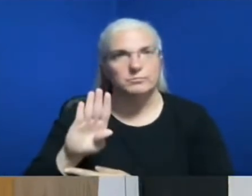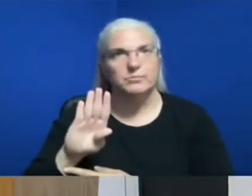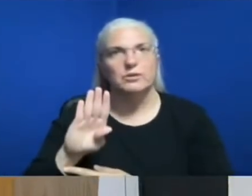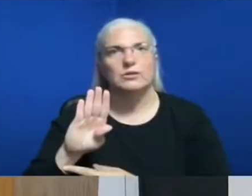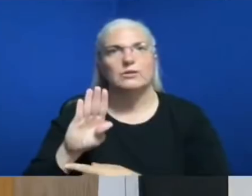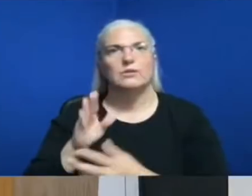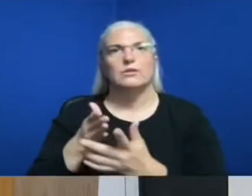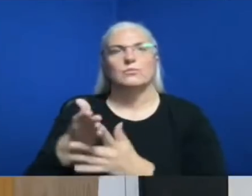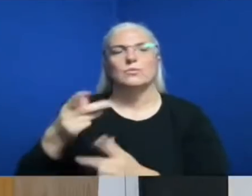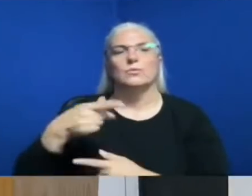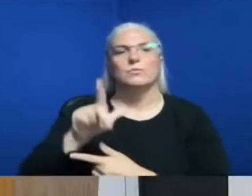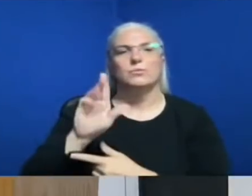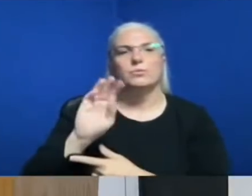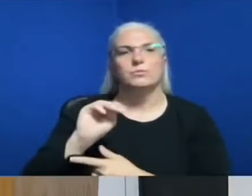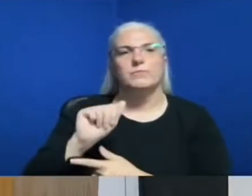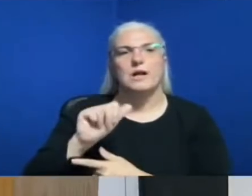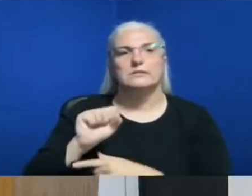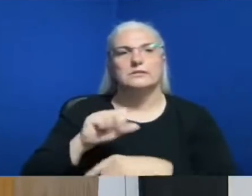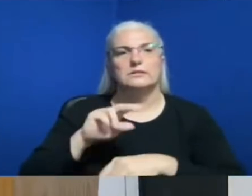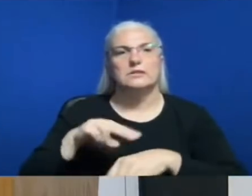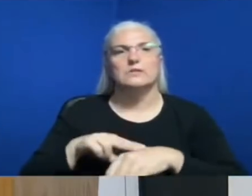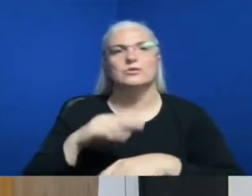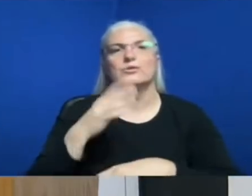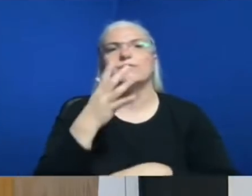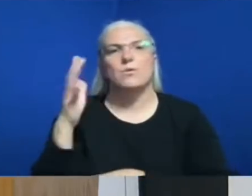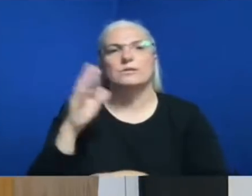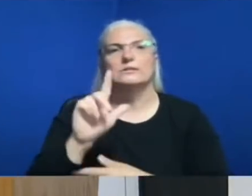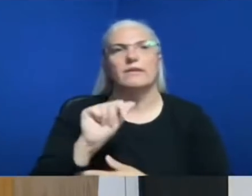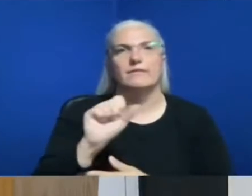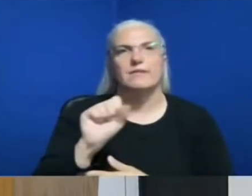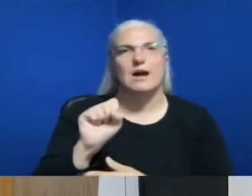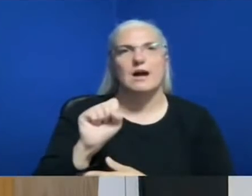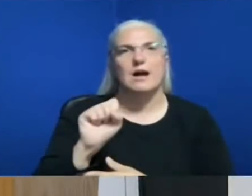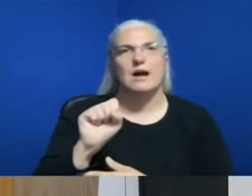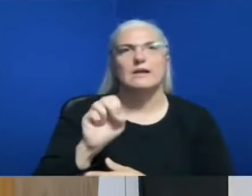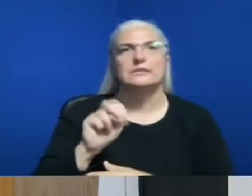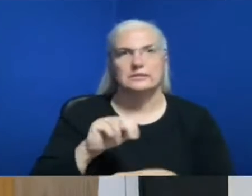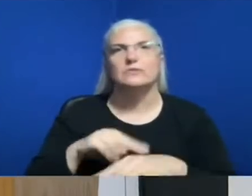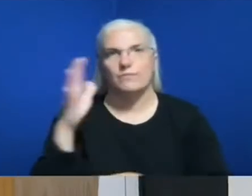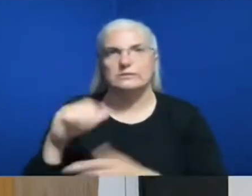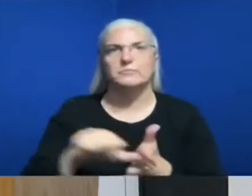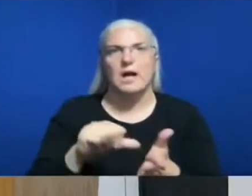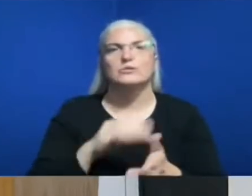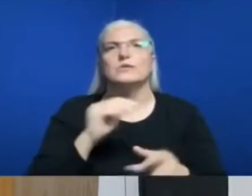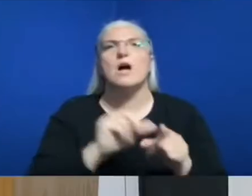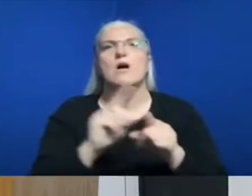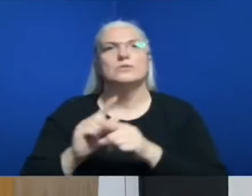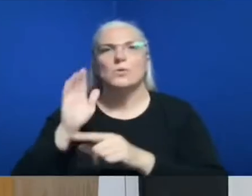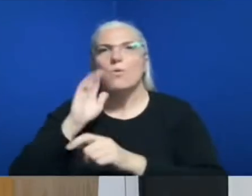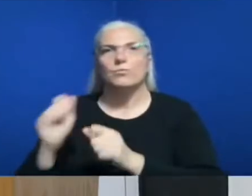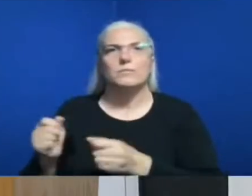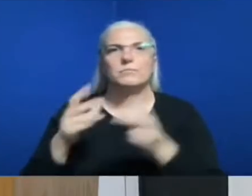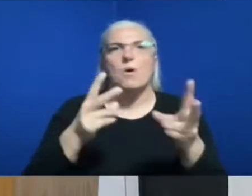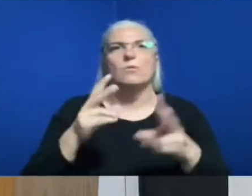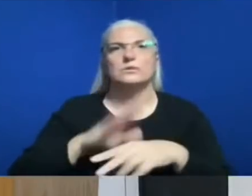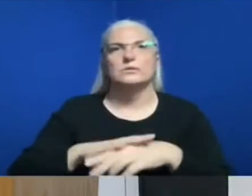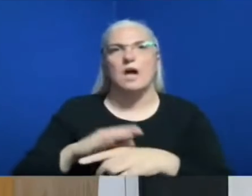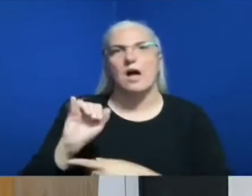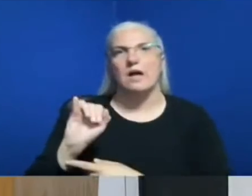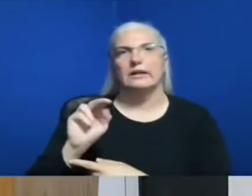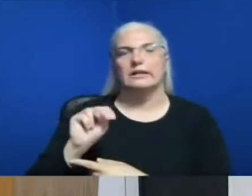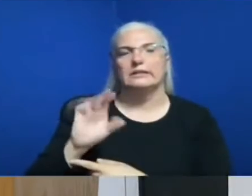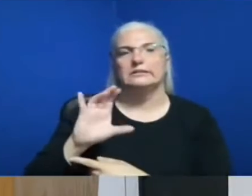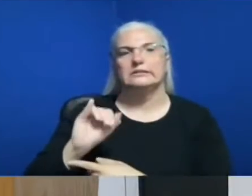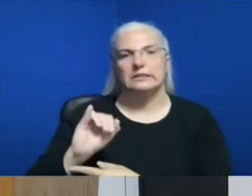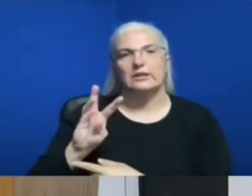Forest pages. We will also post this in its entirety on NCWeb and our story map. First up, we will have an operational